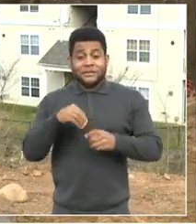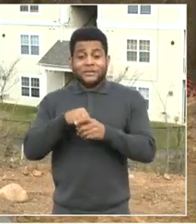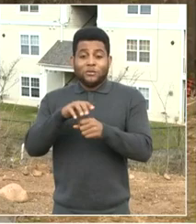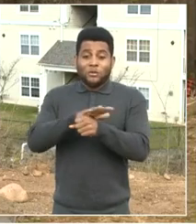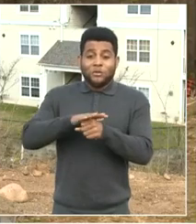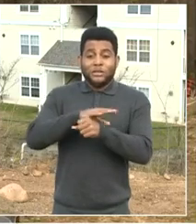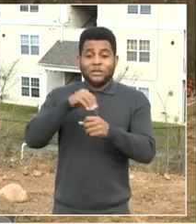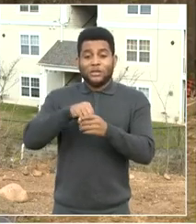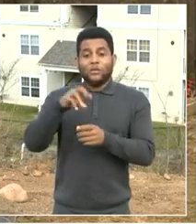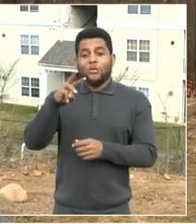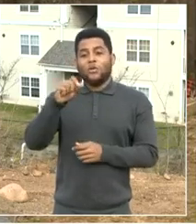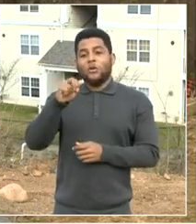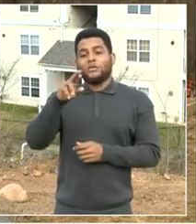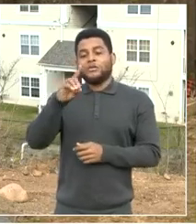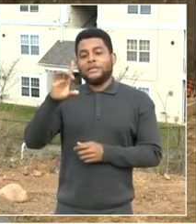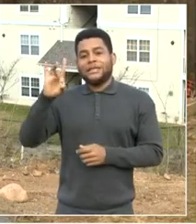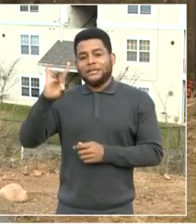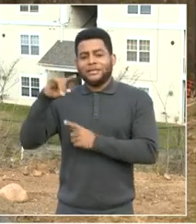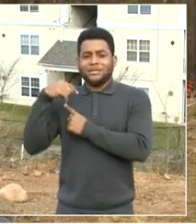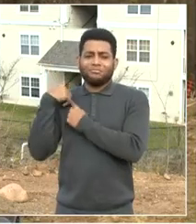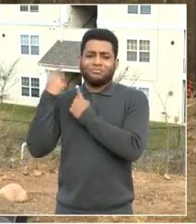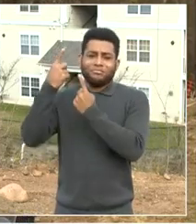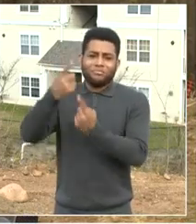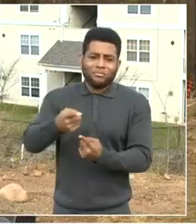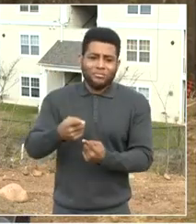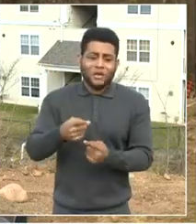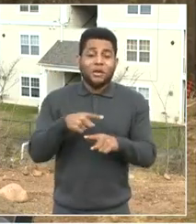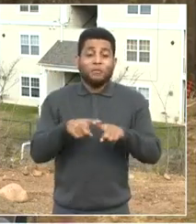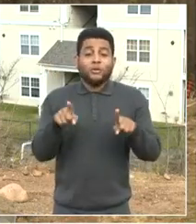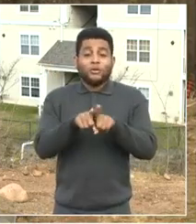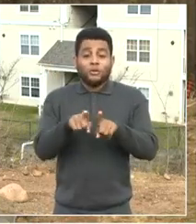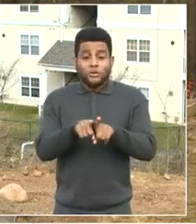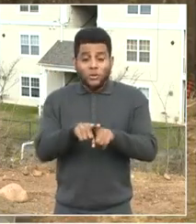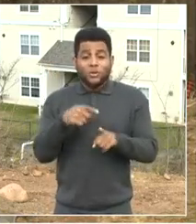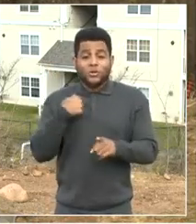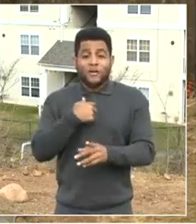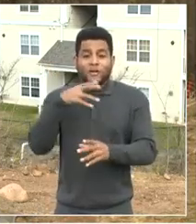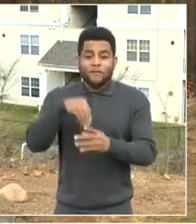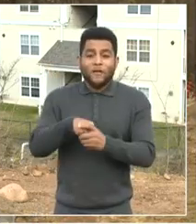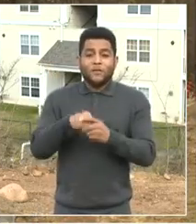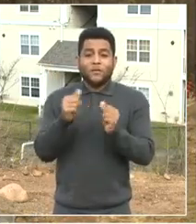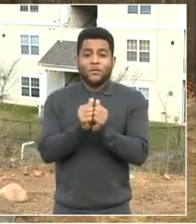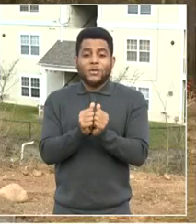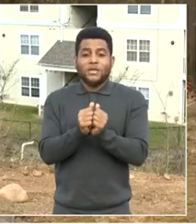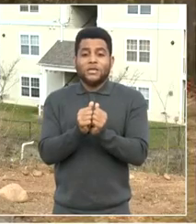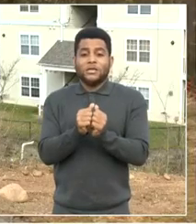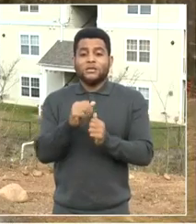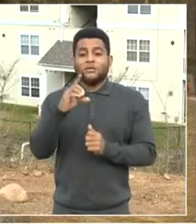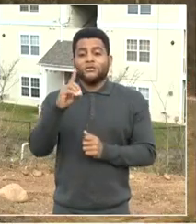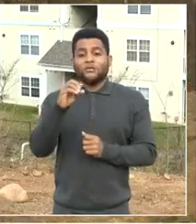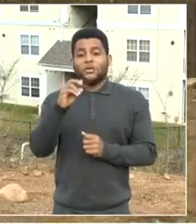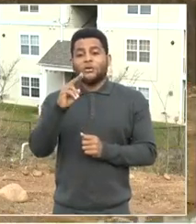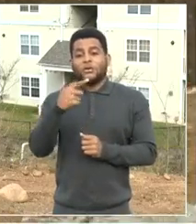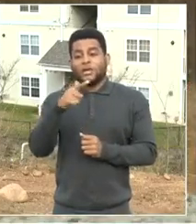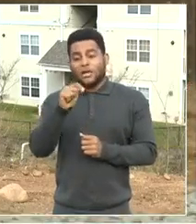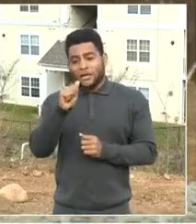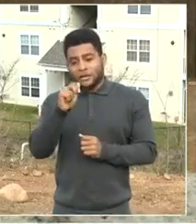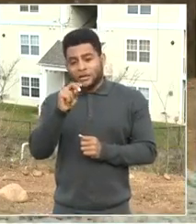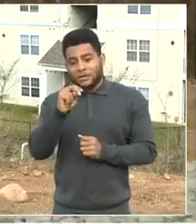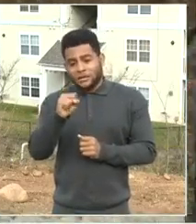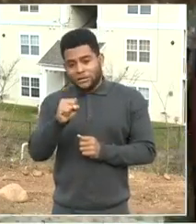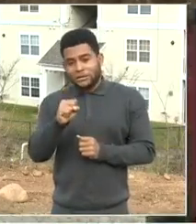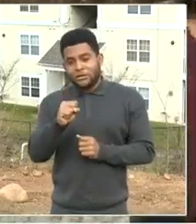board member of the Douglas Community Land Trust, along with my fellow board member, chair of the Property Acquisition Committee,